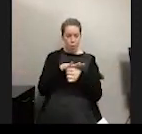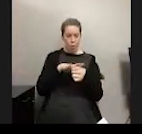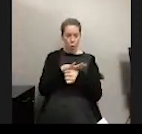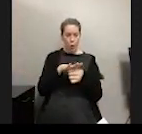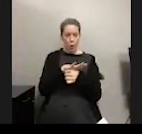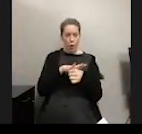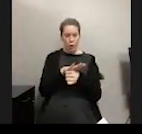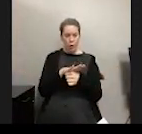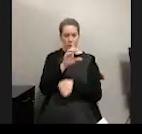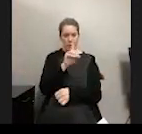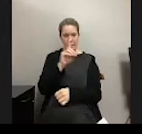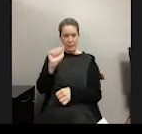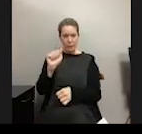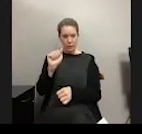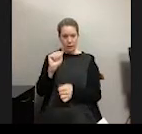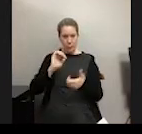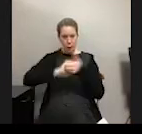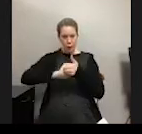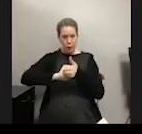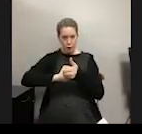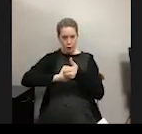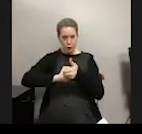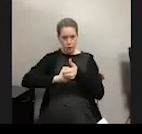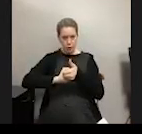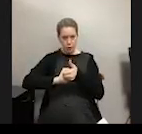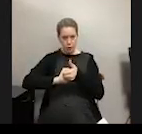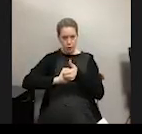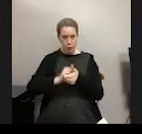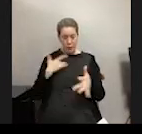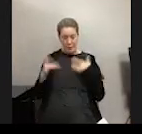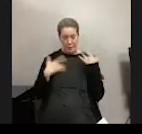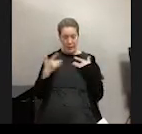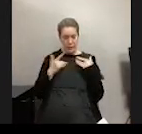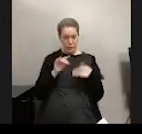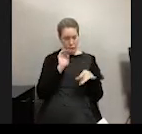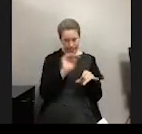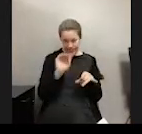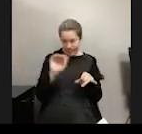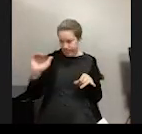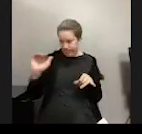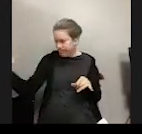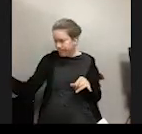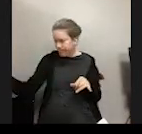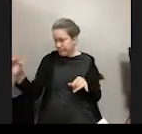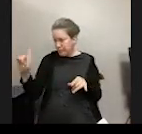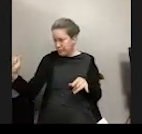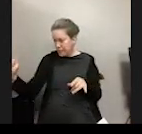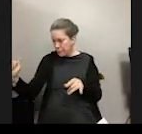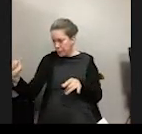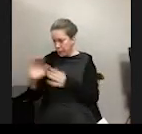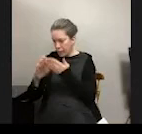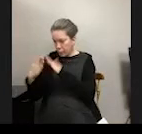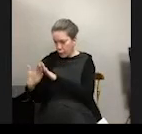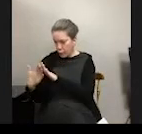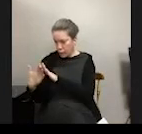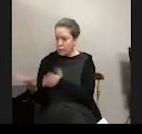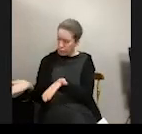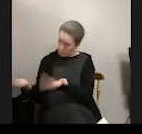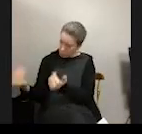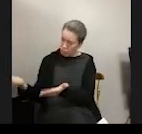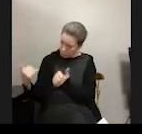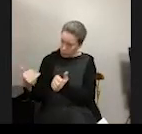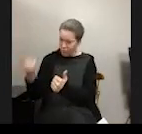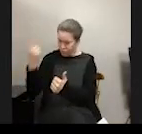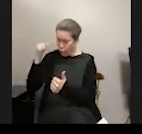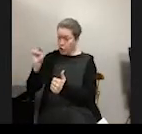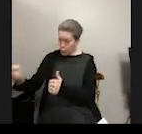reach out and to say to all these folks where art and experiences are really not for them, we have something for you. So that just came to mind with that last question.